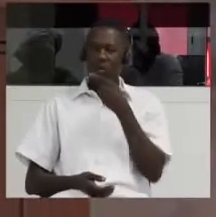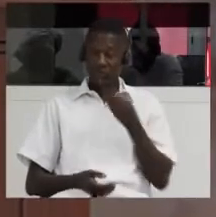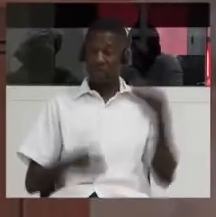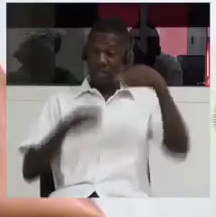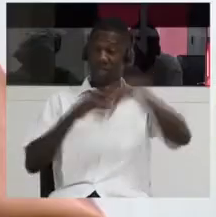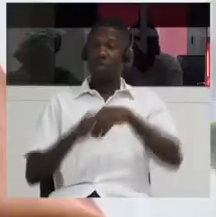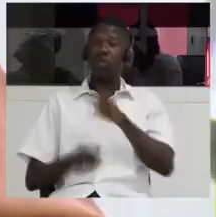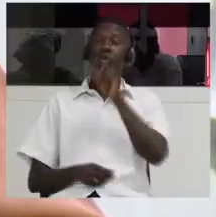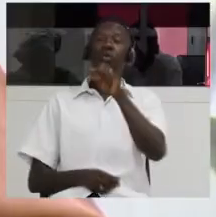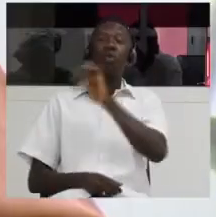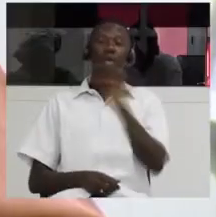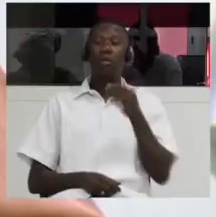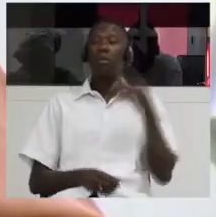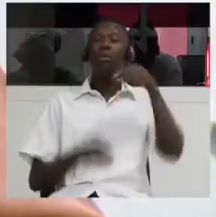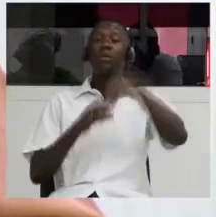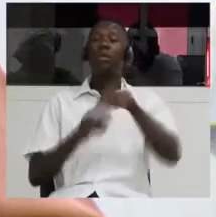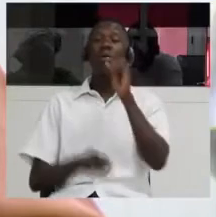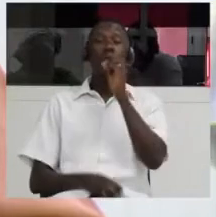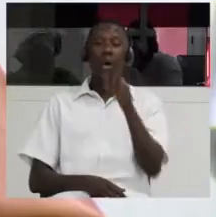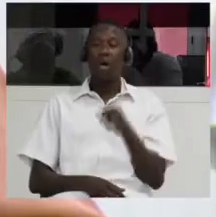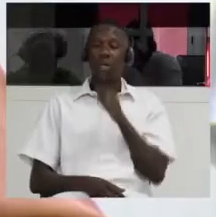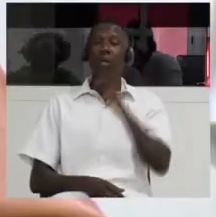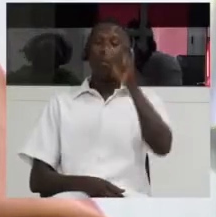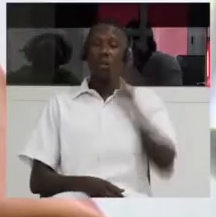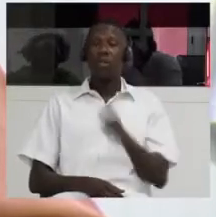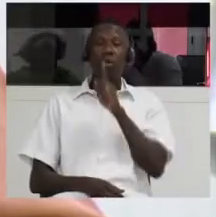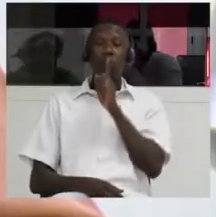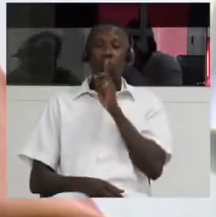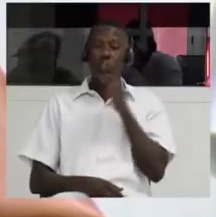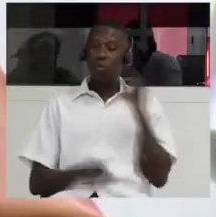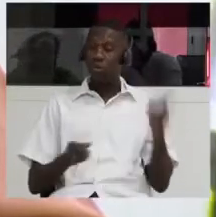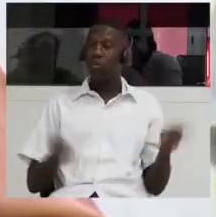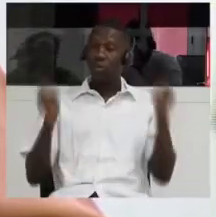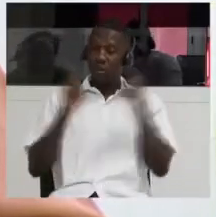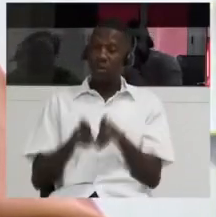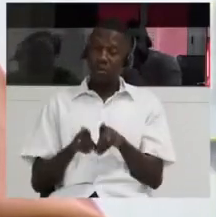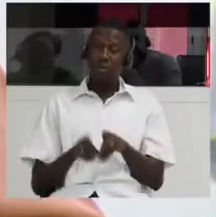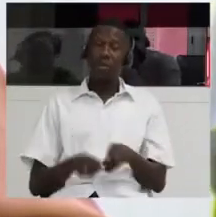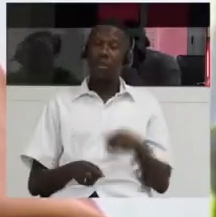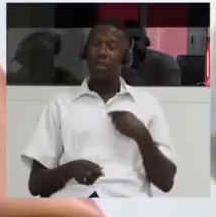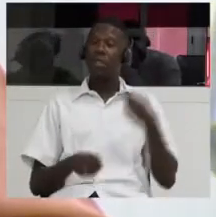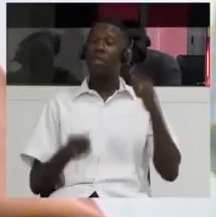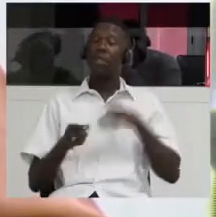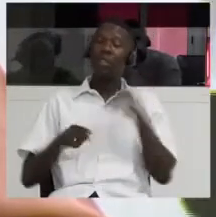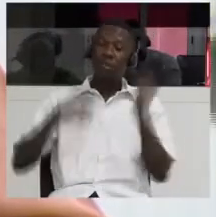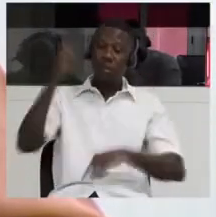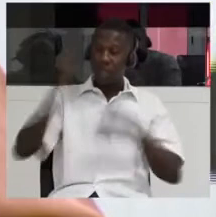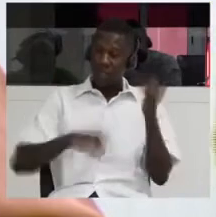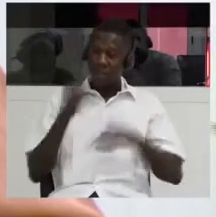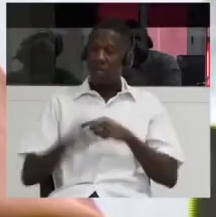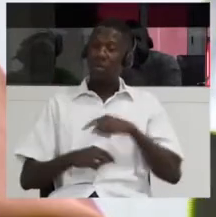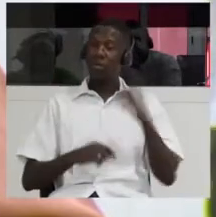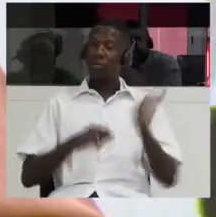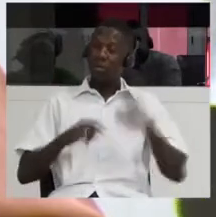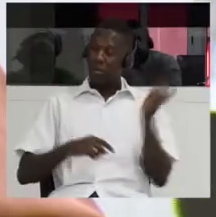been mentioned as someone who participated in the beating of soldiers who